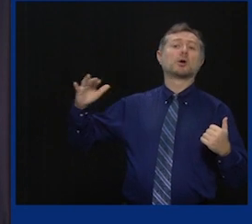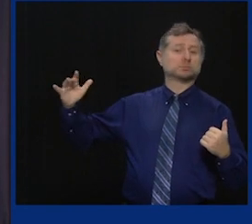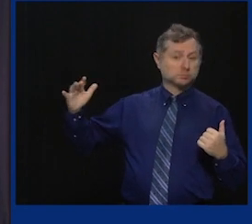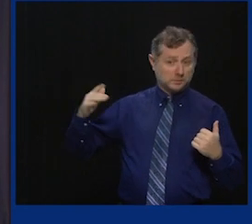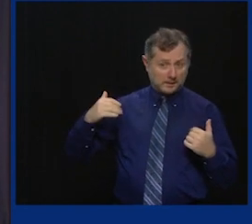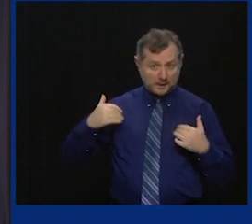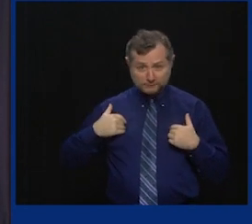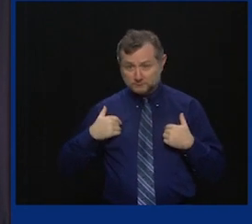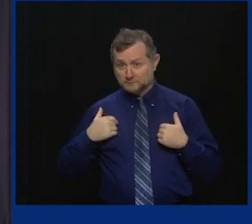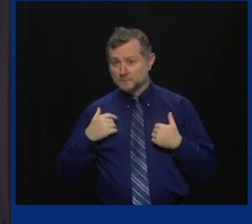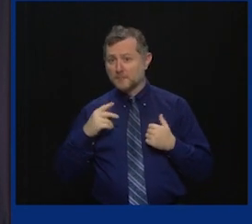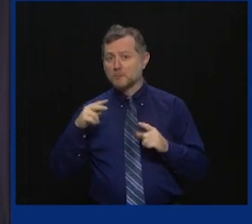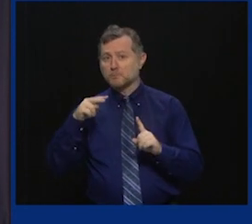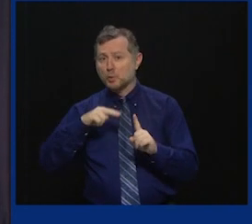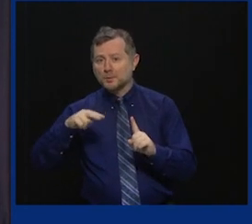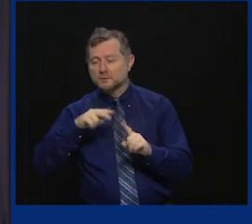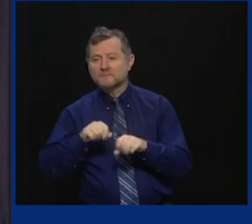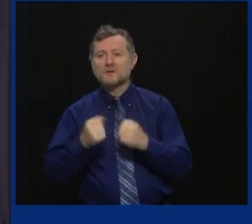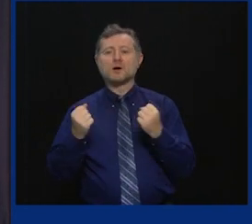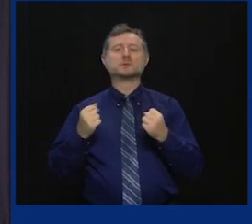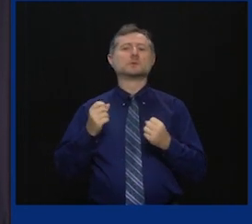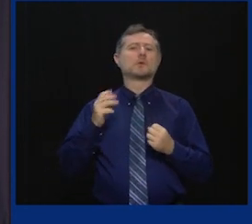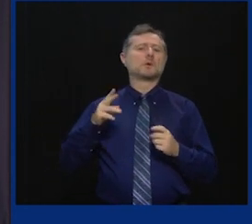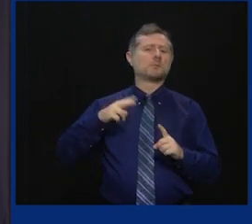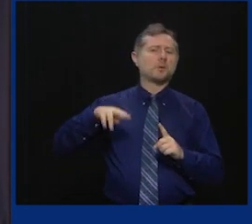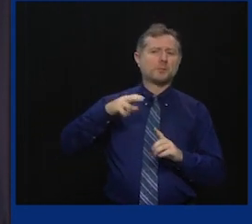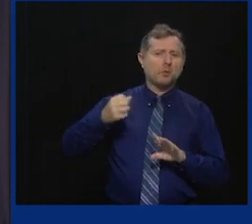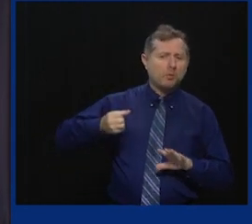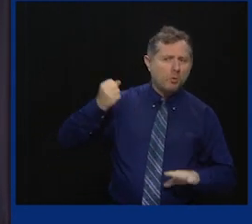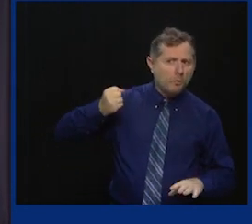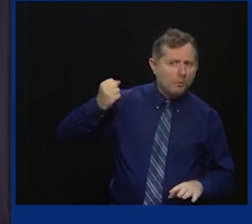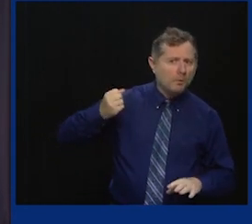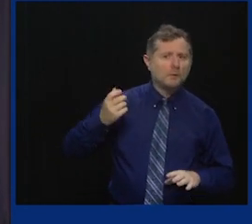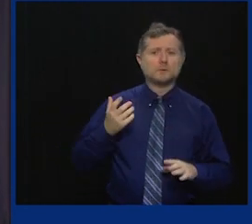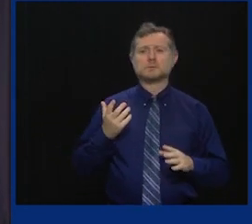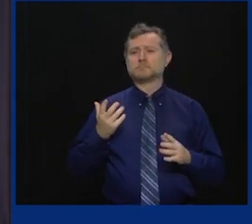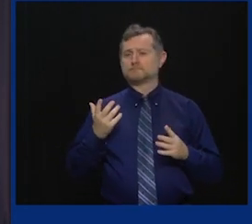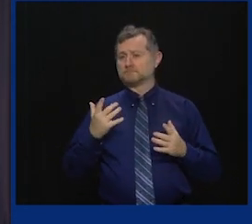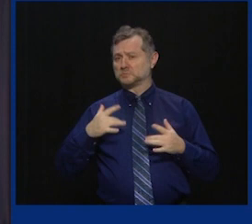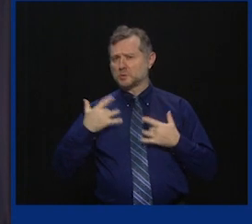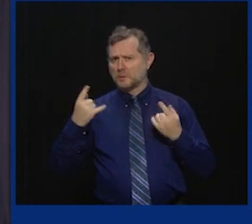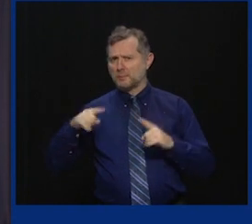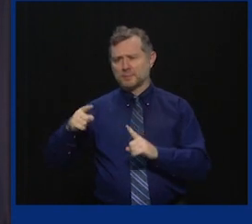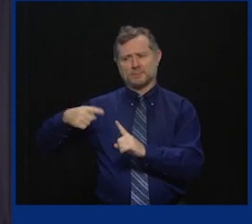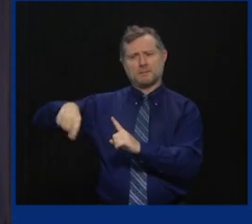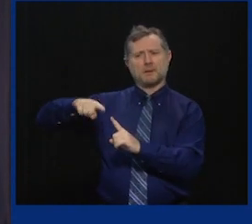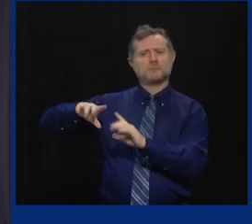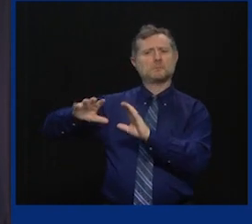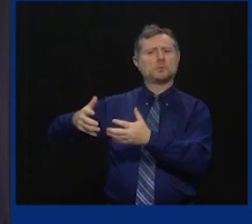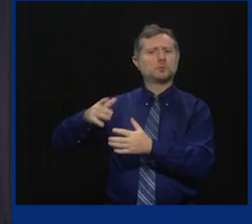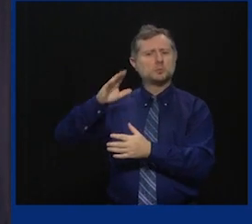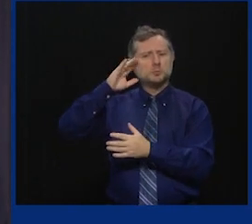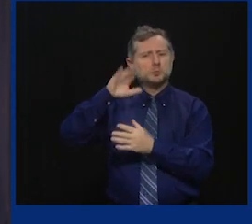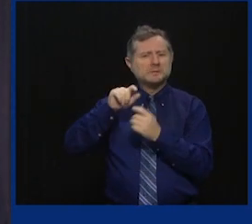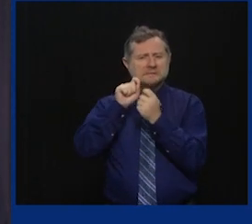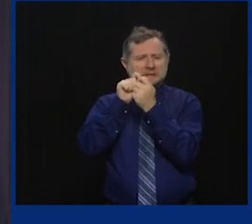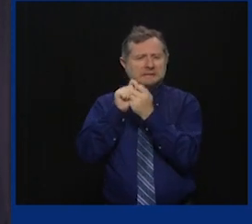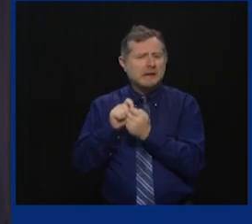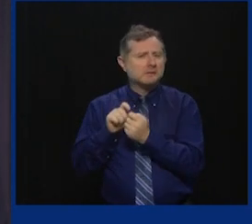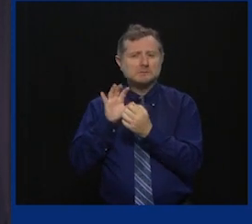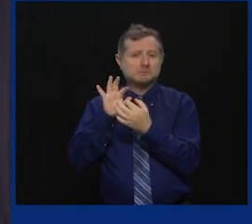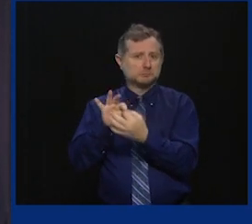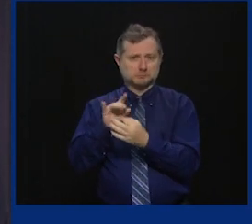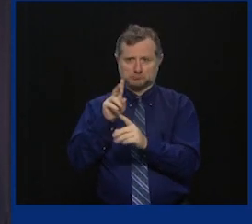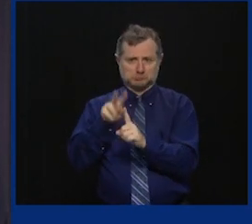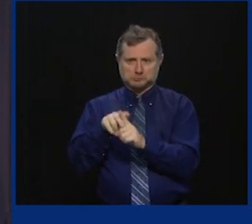holds on them? What's going to happen to them? And I know there's a detail of implementation. Why not fully implement the law